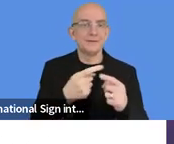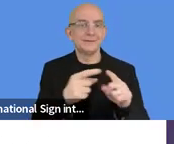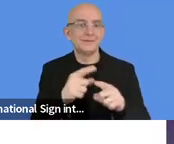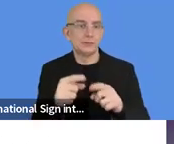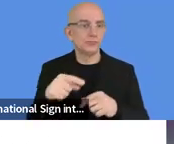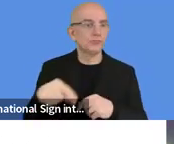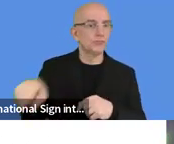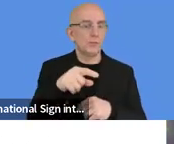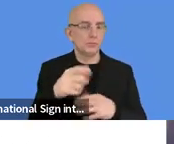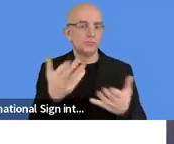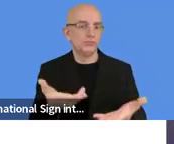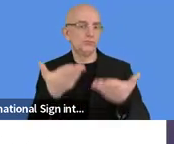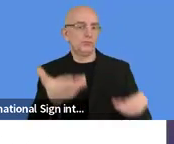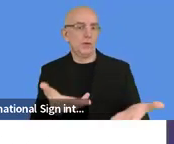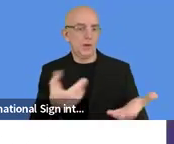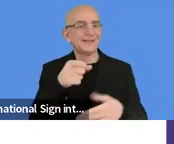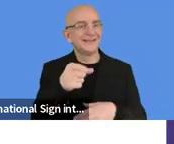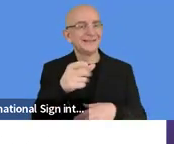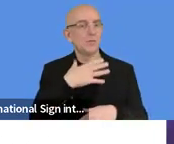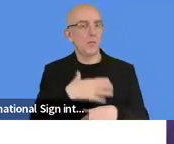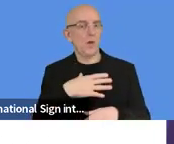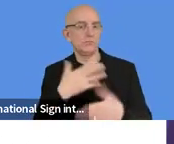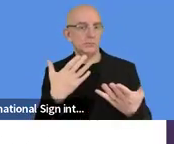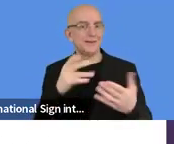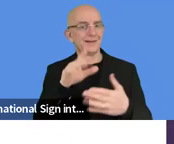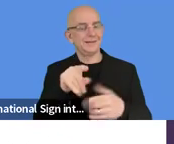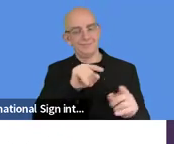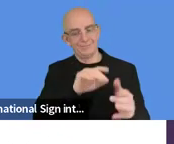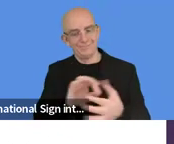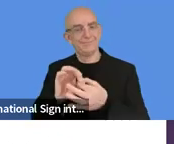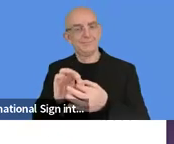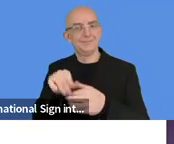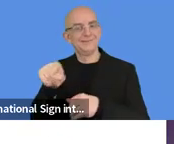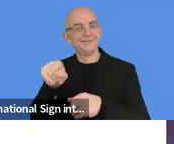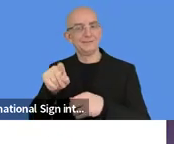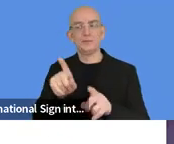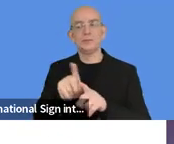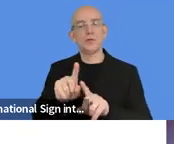a really, really excellent and very trending business model now.